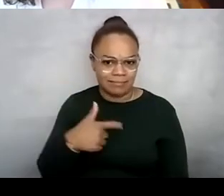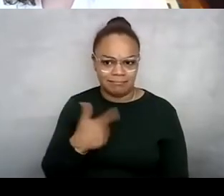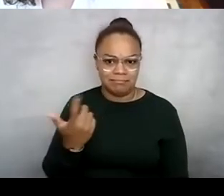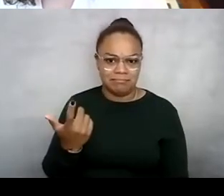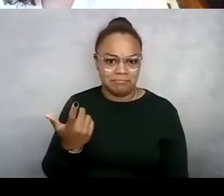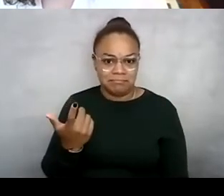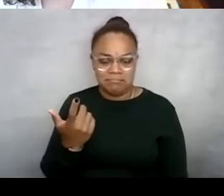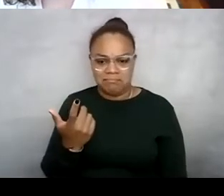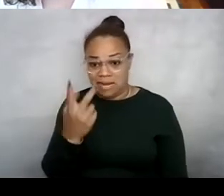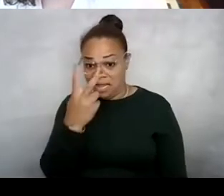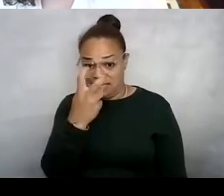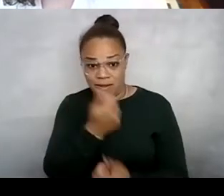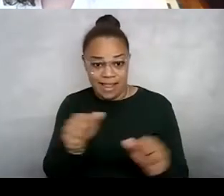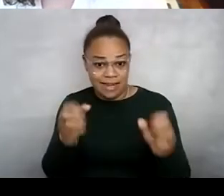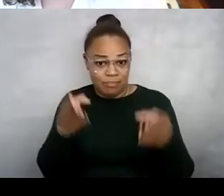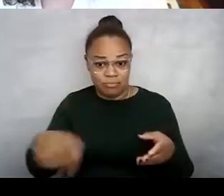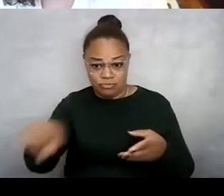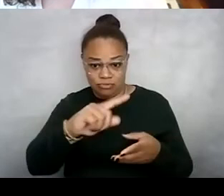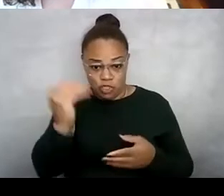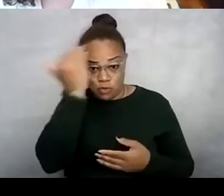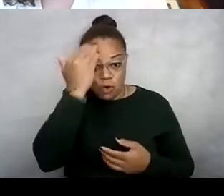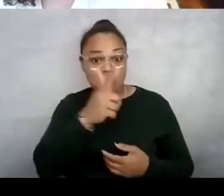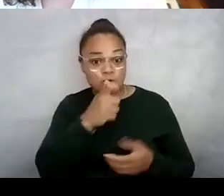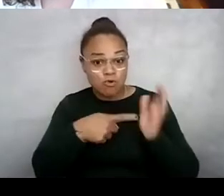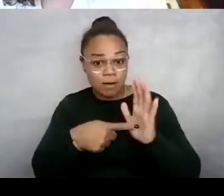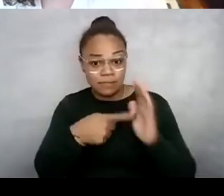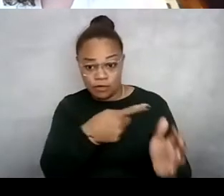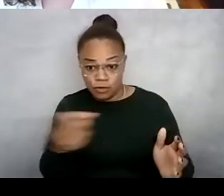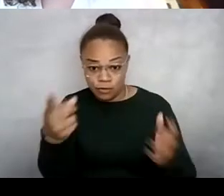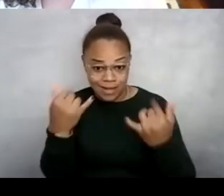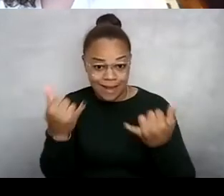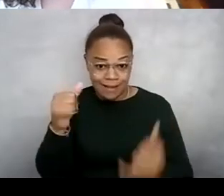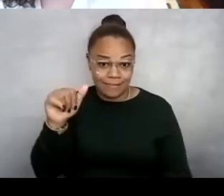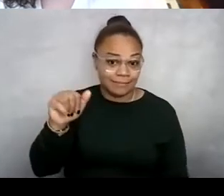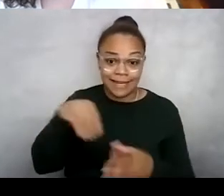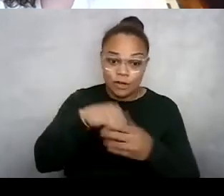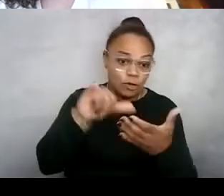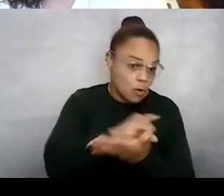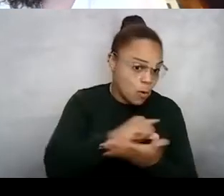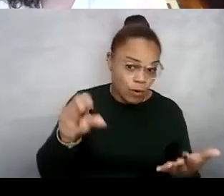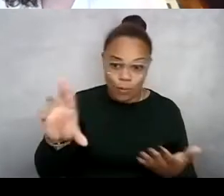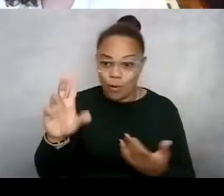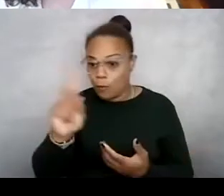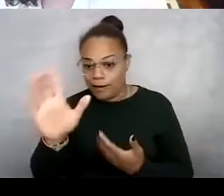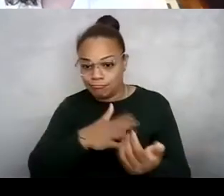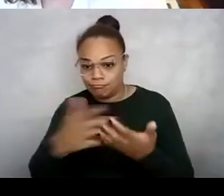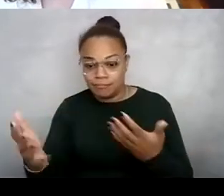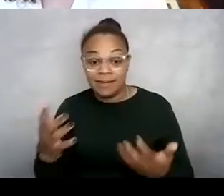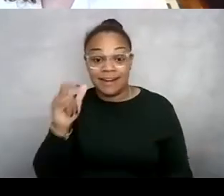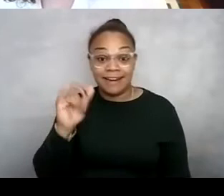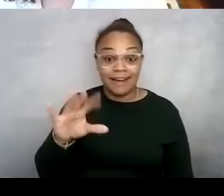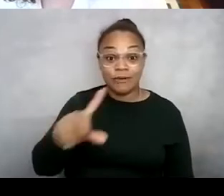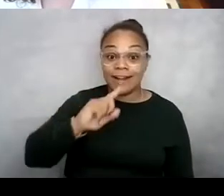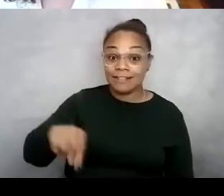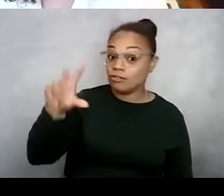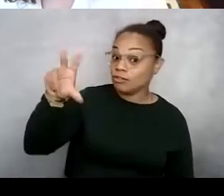if you asked them, do you know who represents you where you are, Albany and New York, wherever it might be? And if the answer is no, we better get quick about